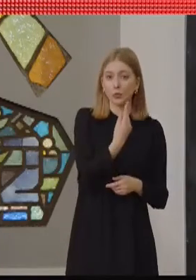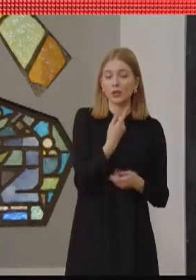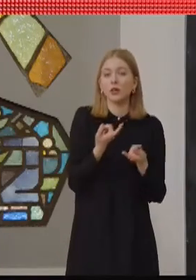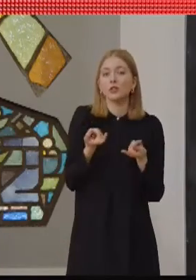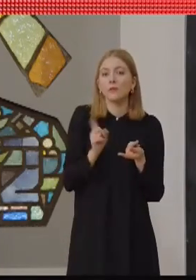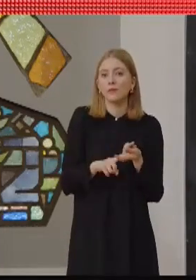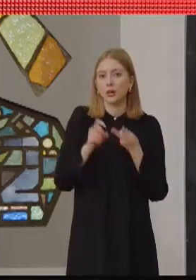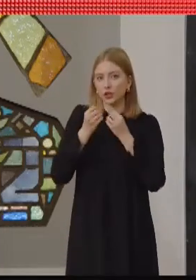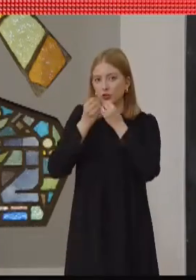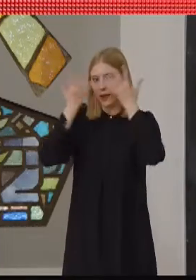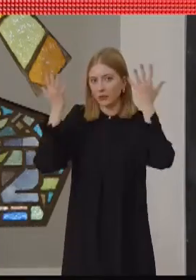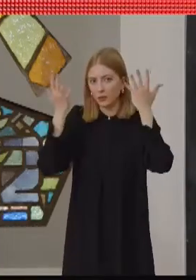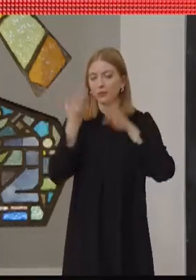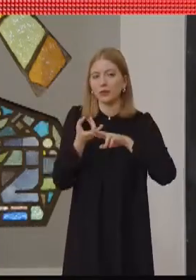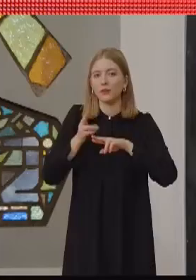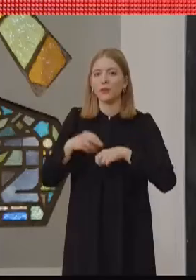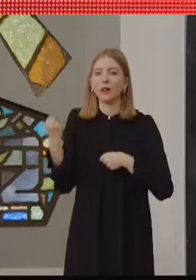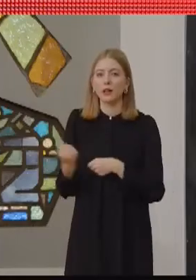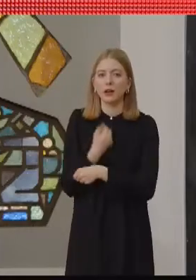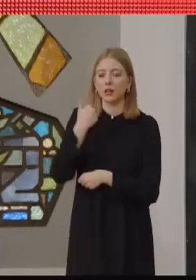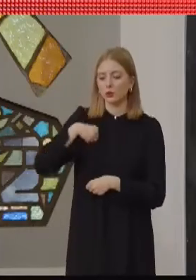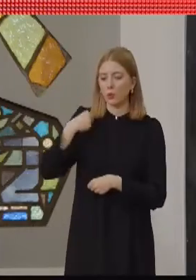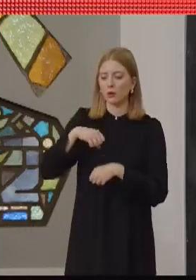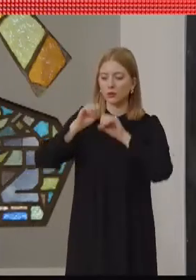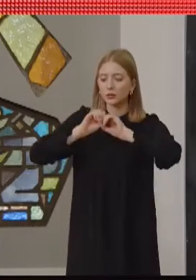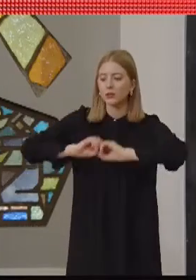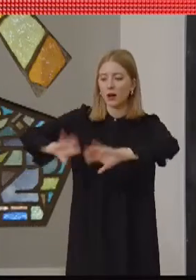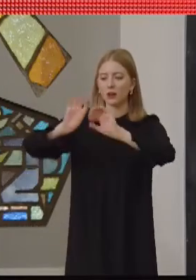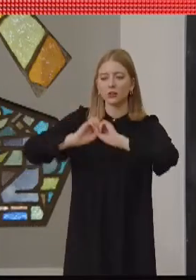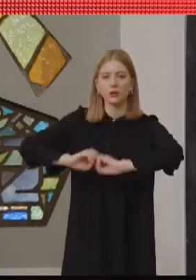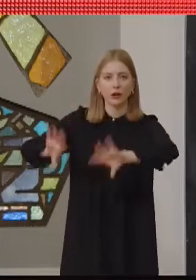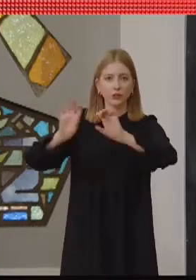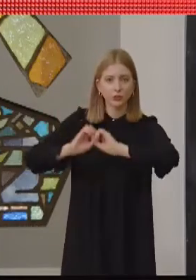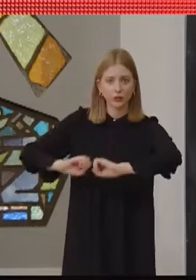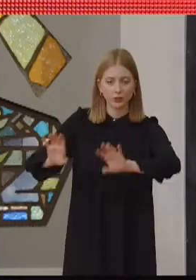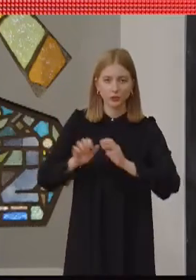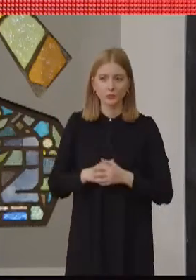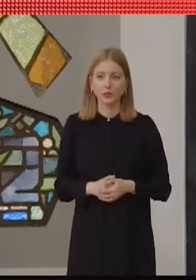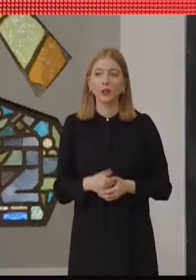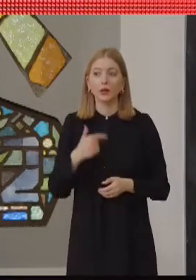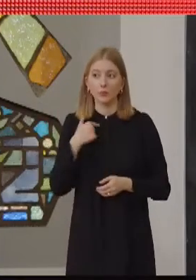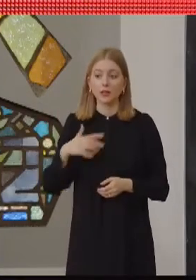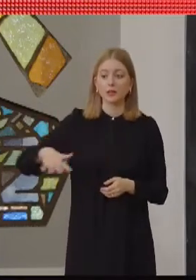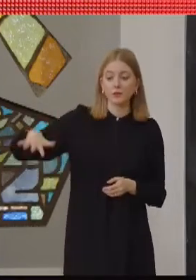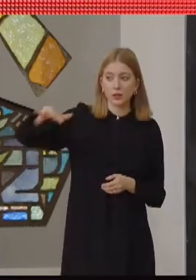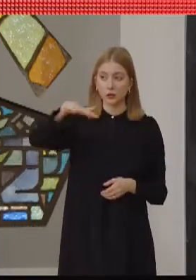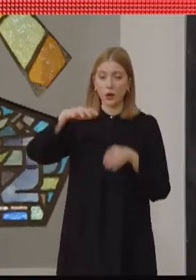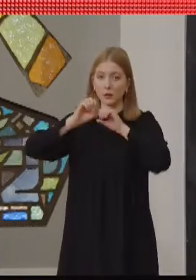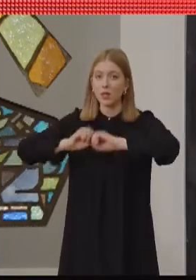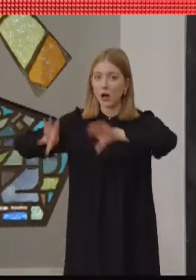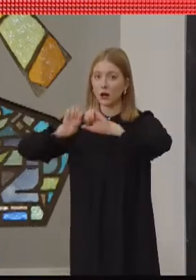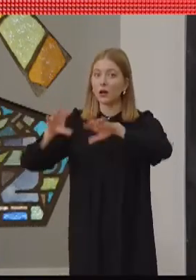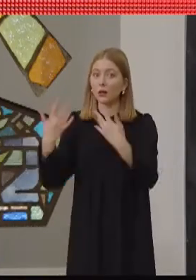see that myths and fears can be destroyed by education.